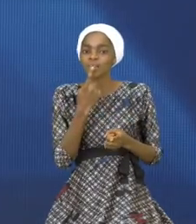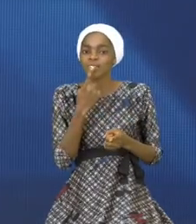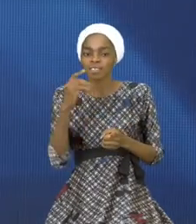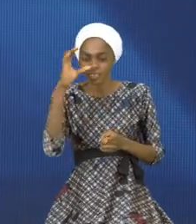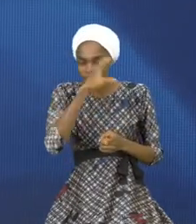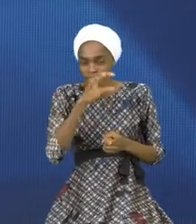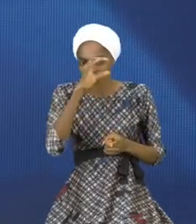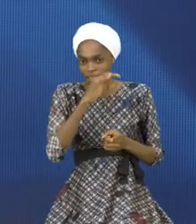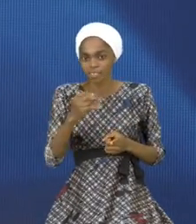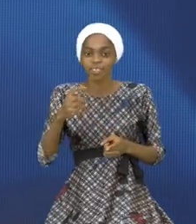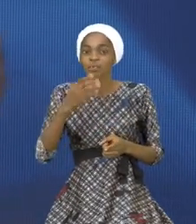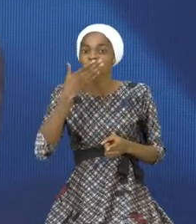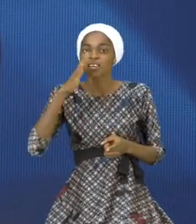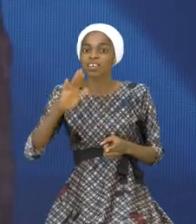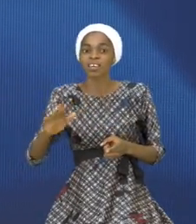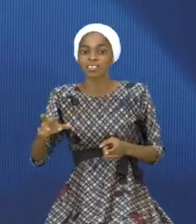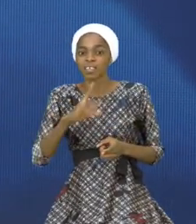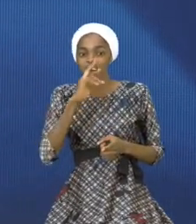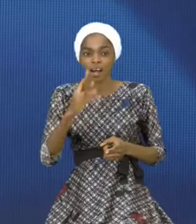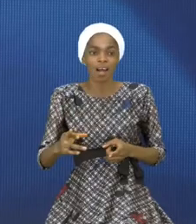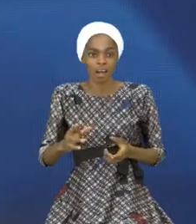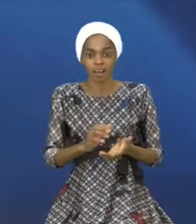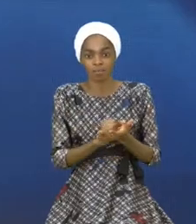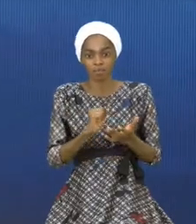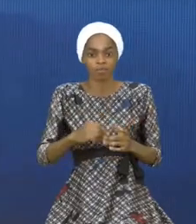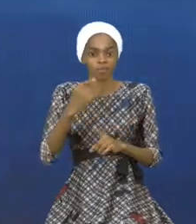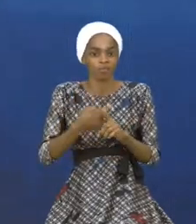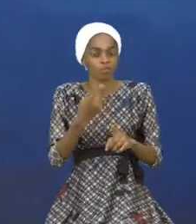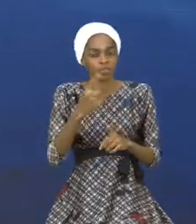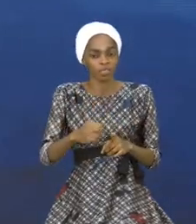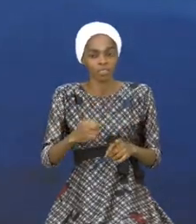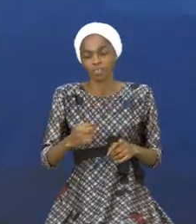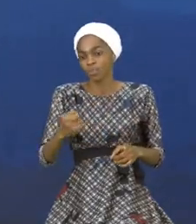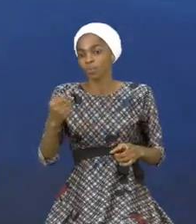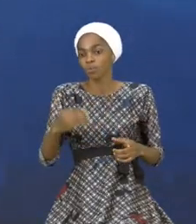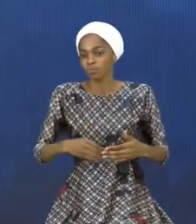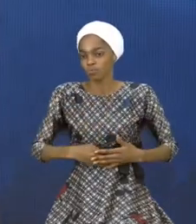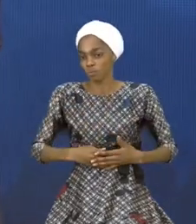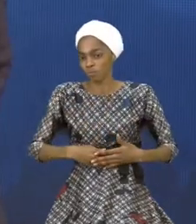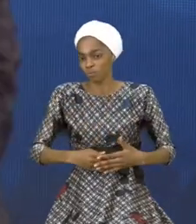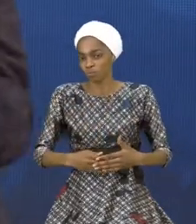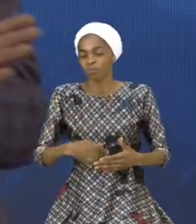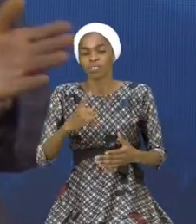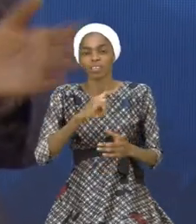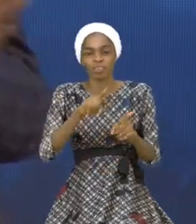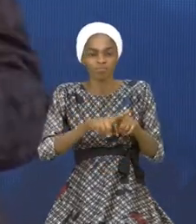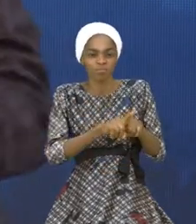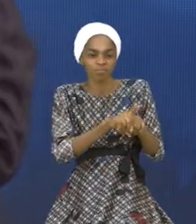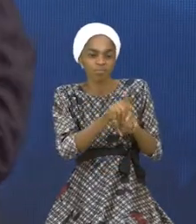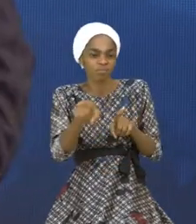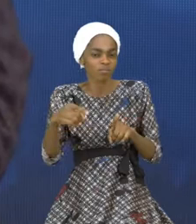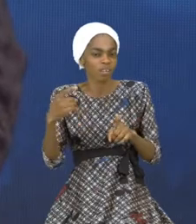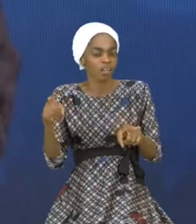wicked are estranged from the womb. They go astray as soon as they be